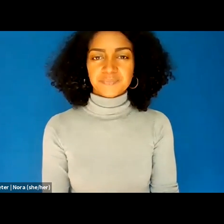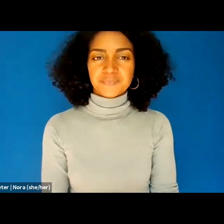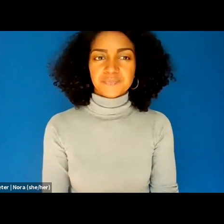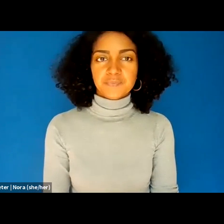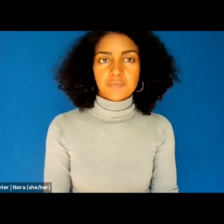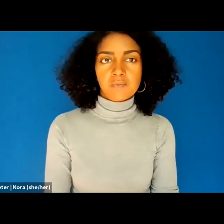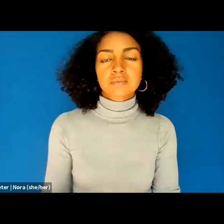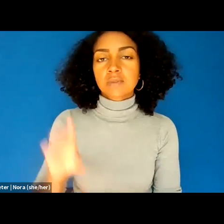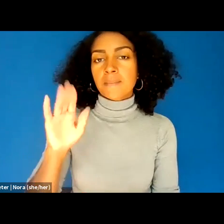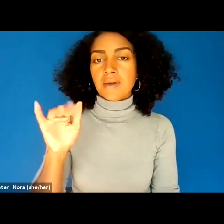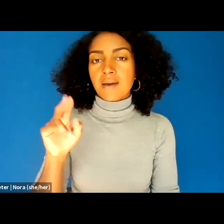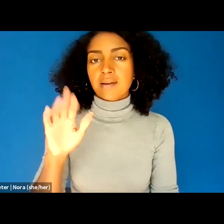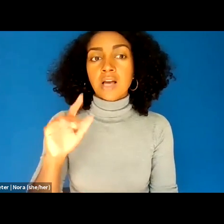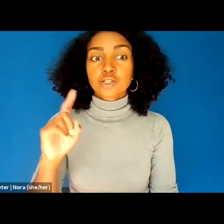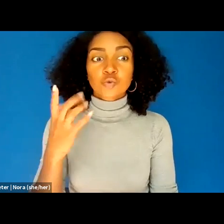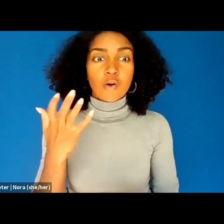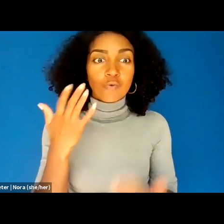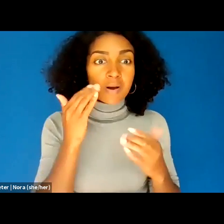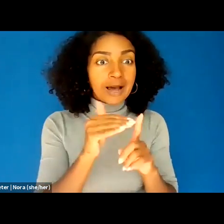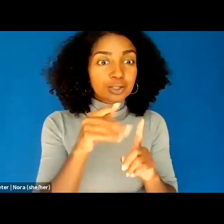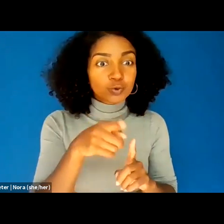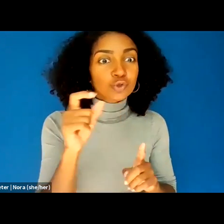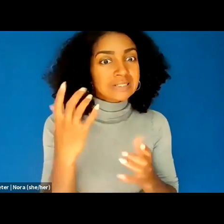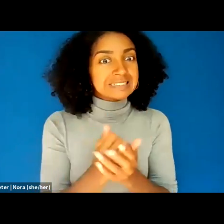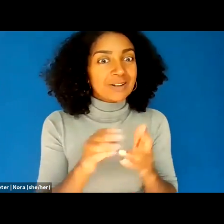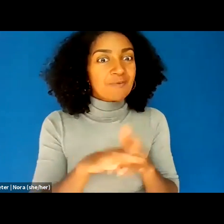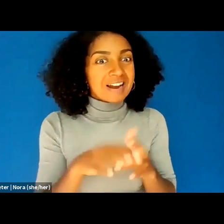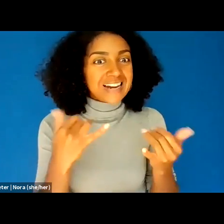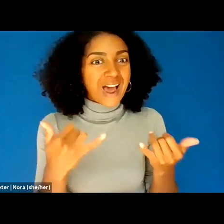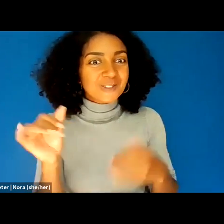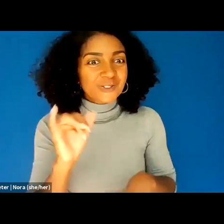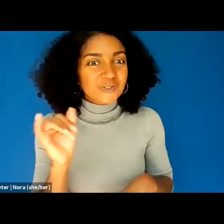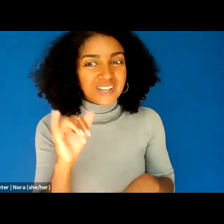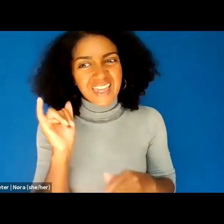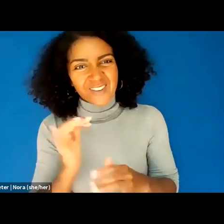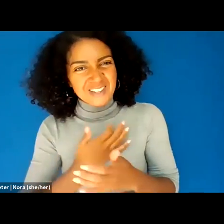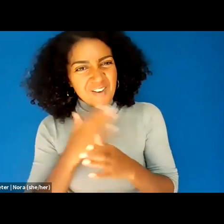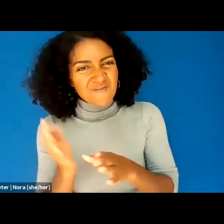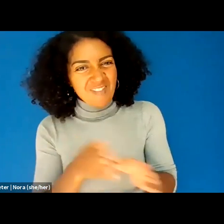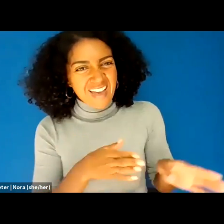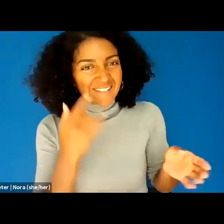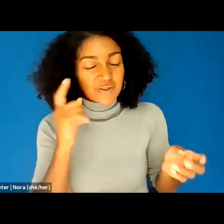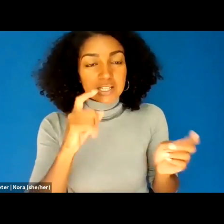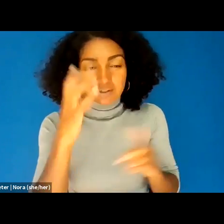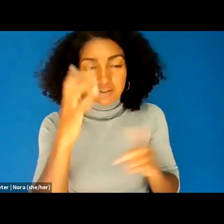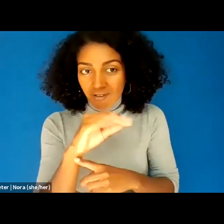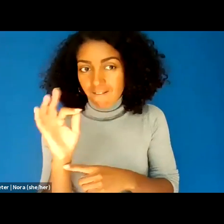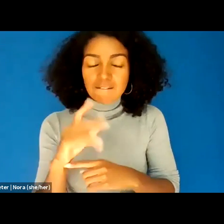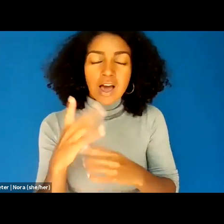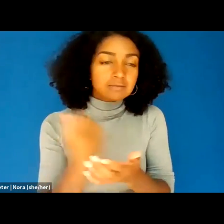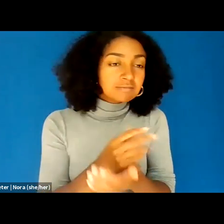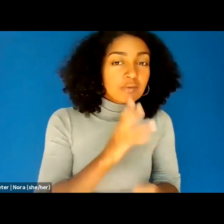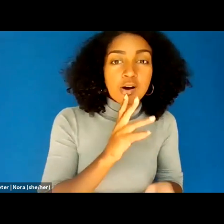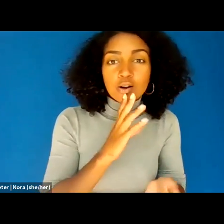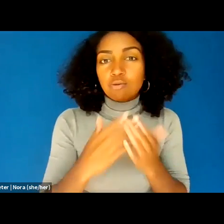So Yomi, I just want to remind you that you should take a break now too, because that was our plan. So if you need to like turn off for a minute and take some water or